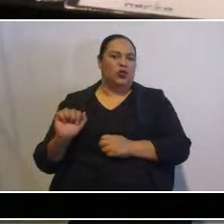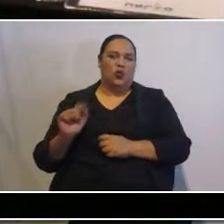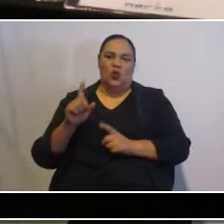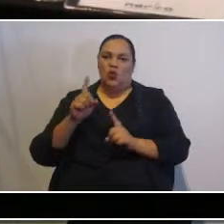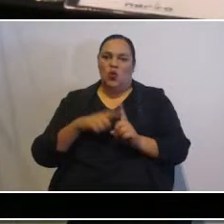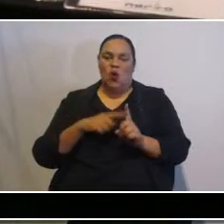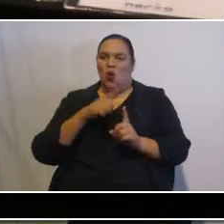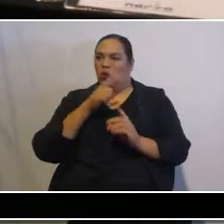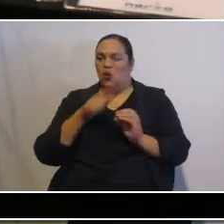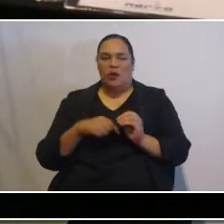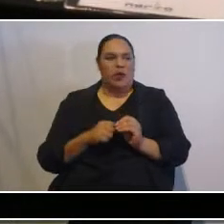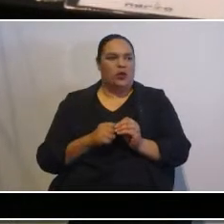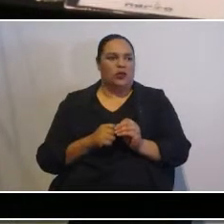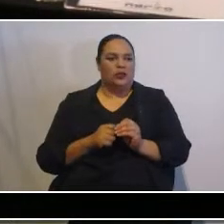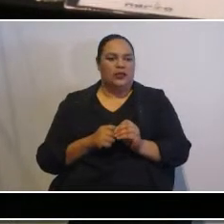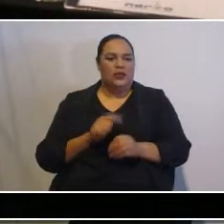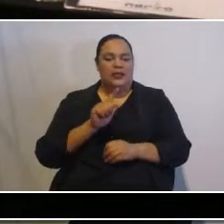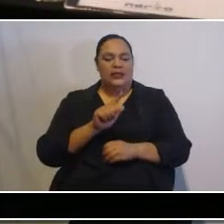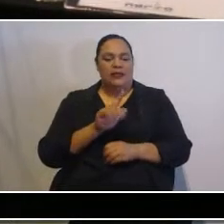talk of a